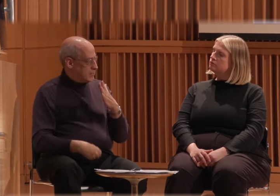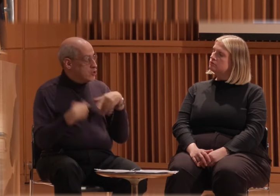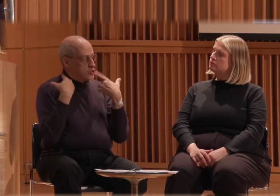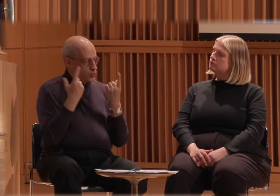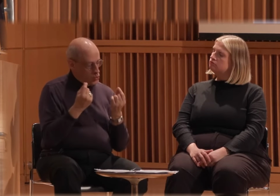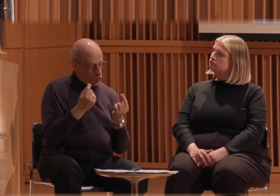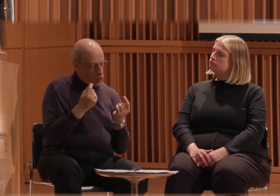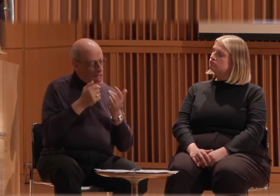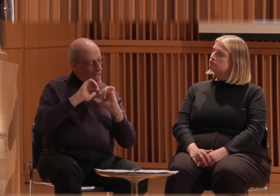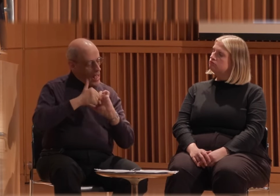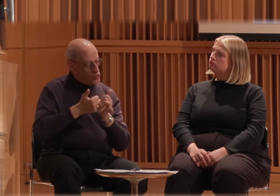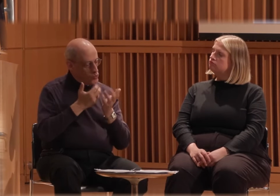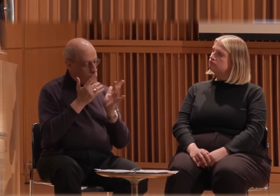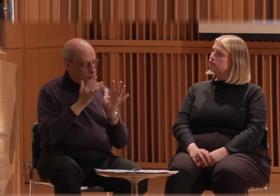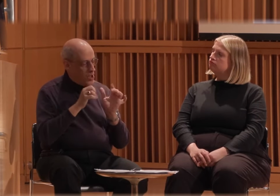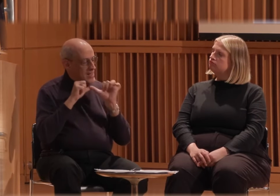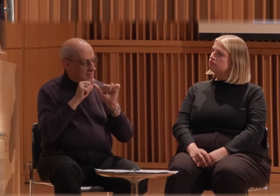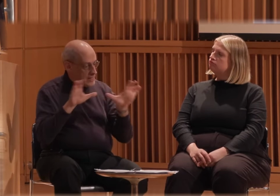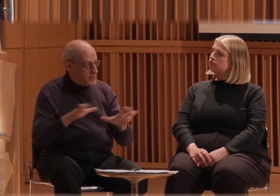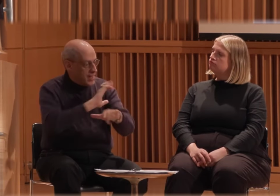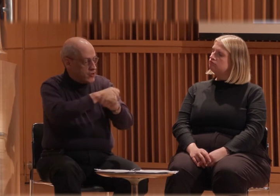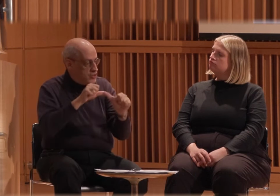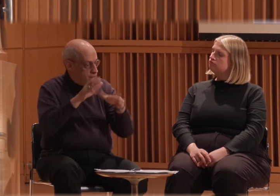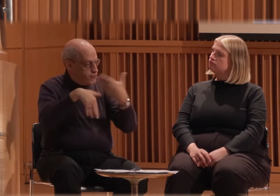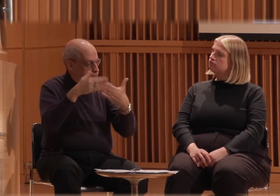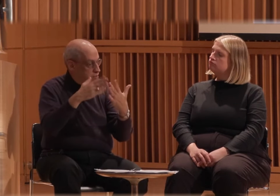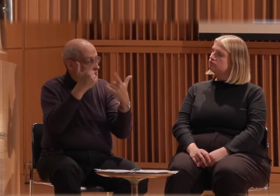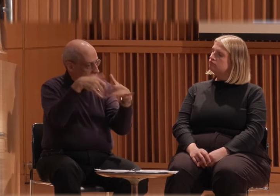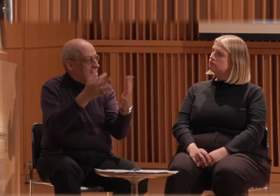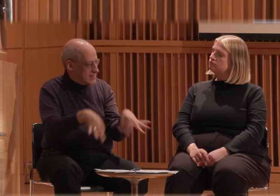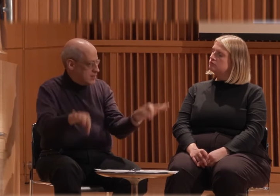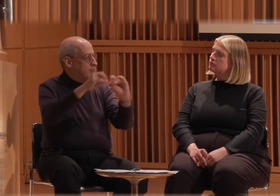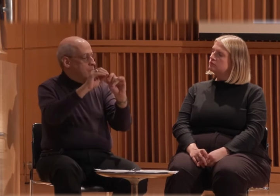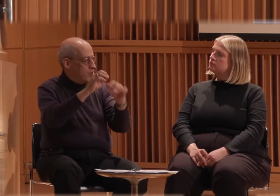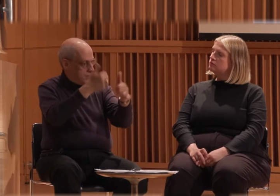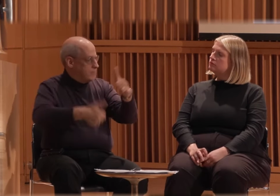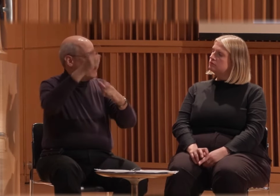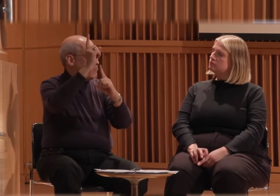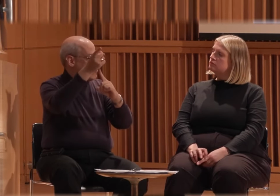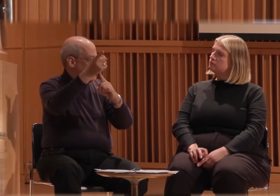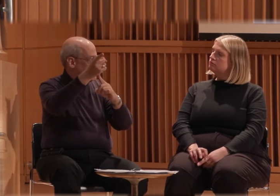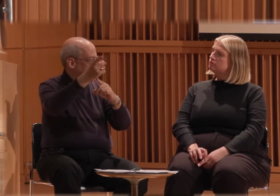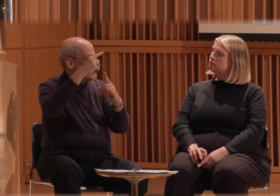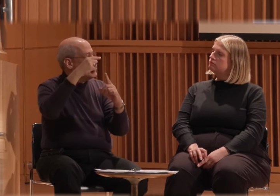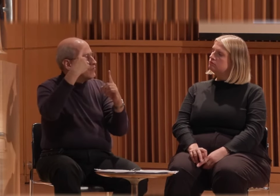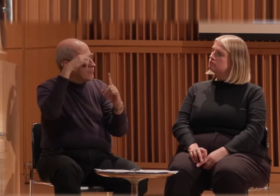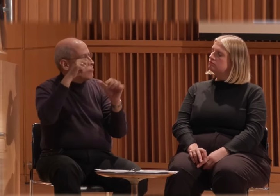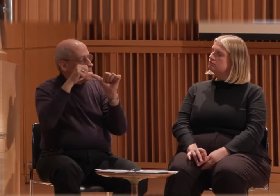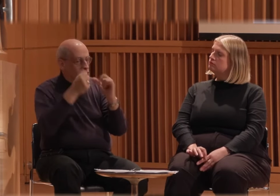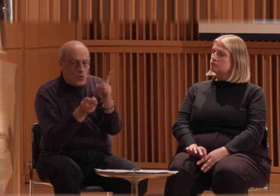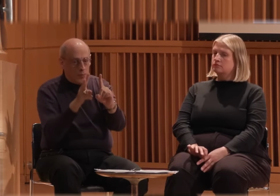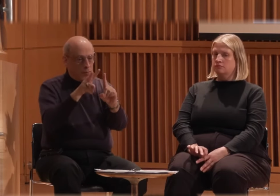how do you keep that momentum up? That's actually the most important moment for you to continue